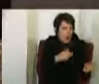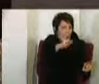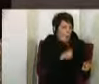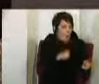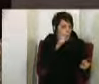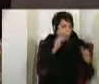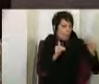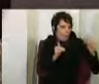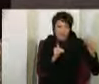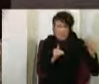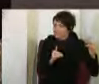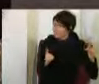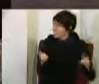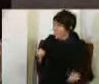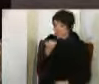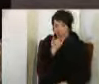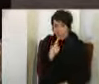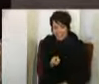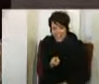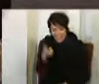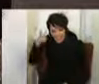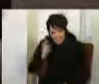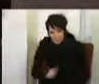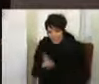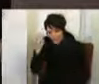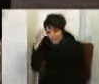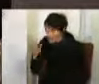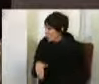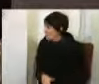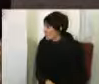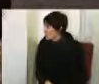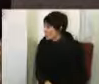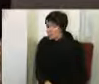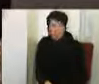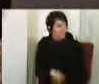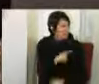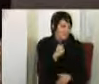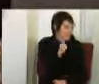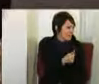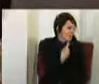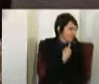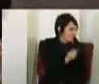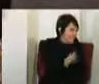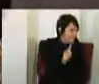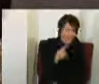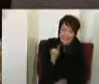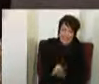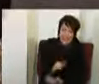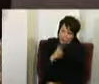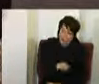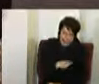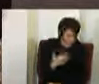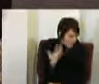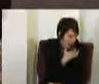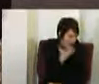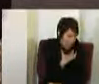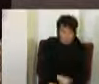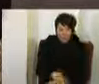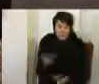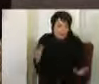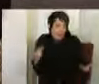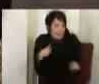the other. Was that wrong to say, Lucia? I don't know. She just said he didn't really say that. But, you know, we see relationships